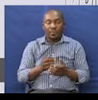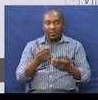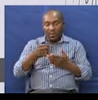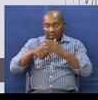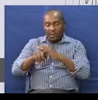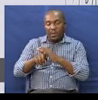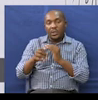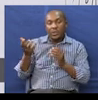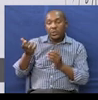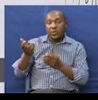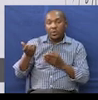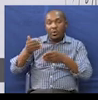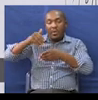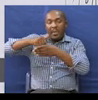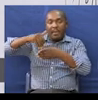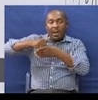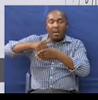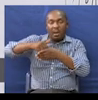social members.